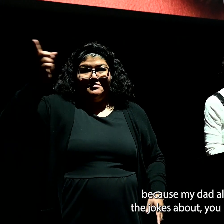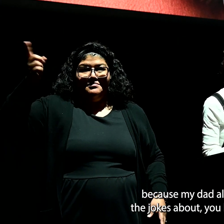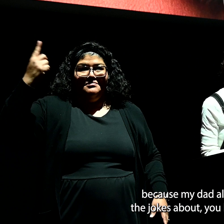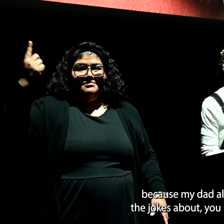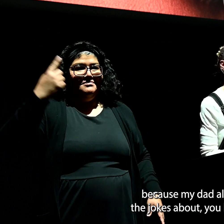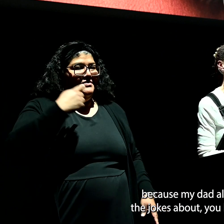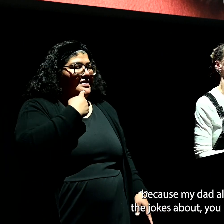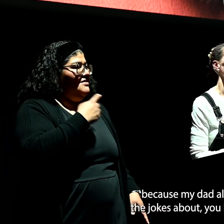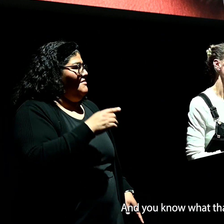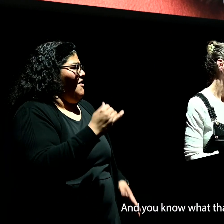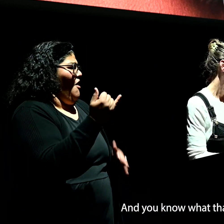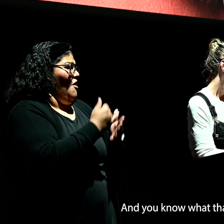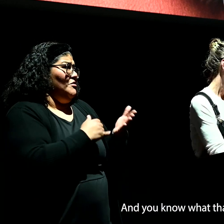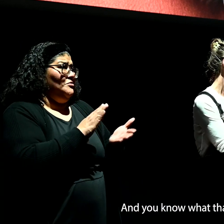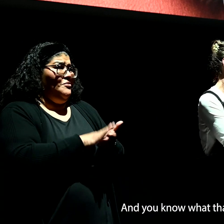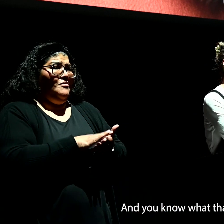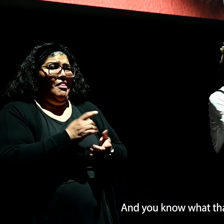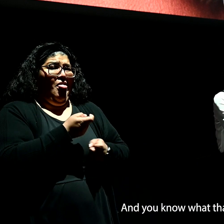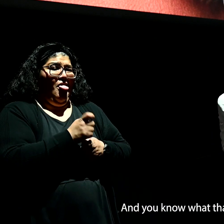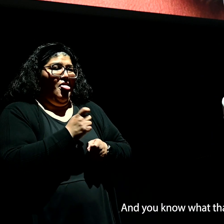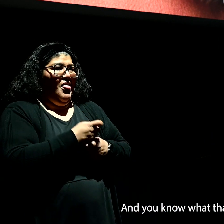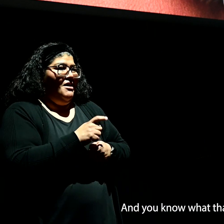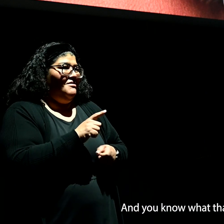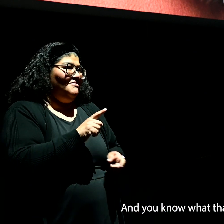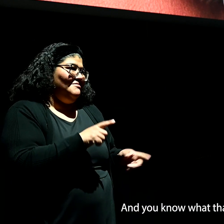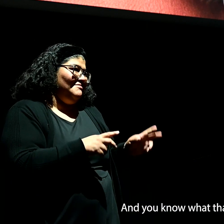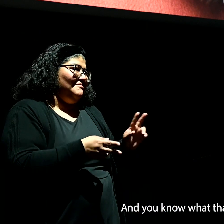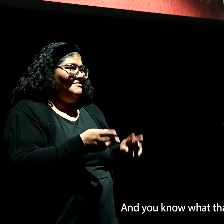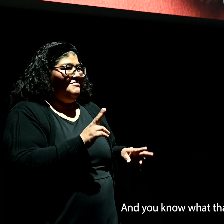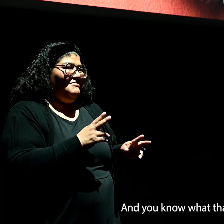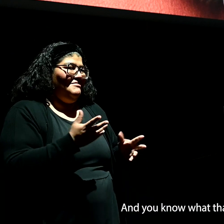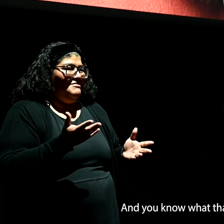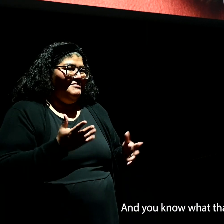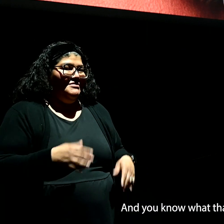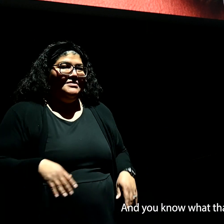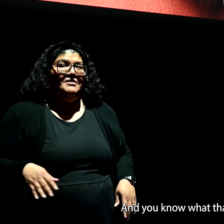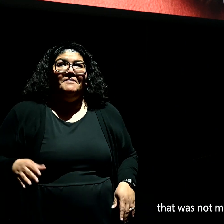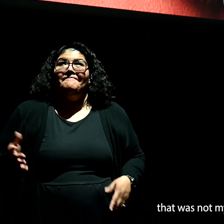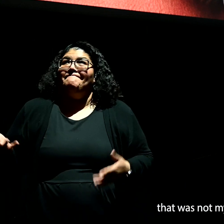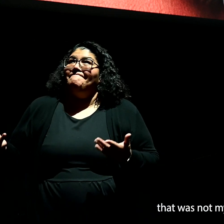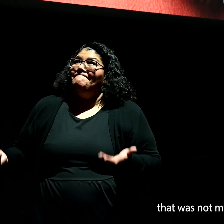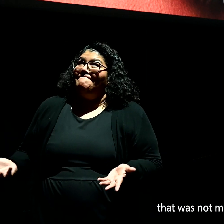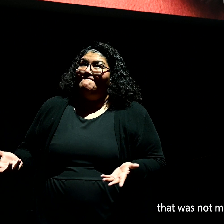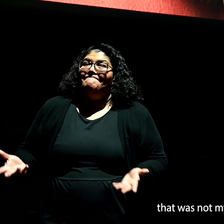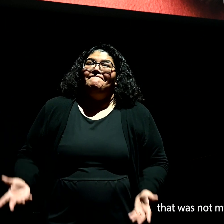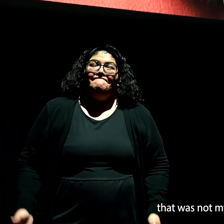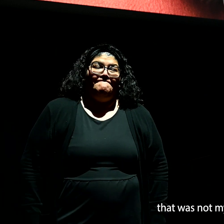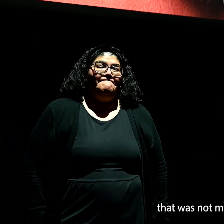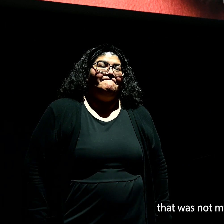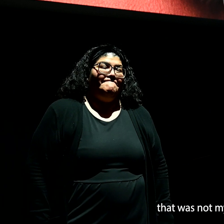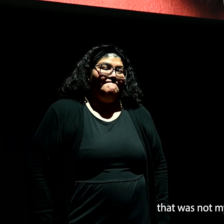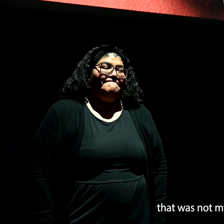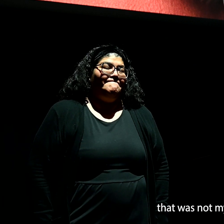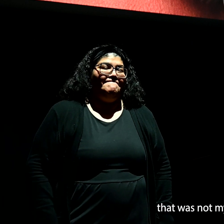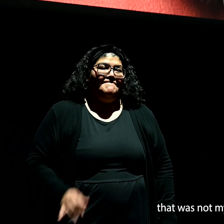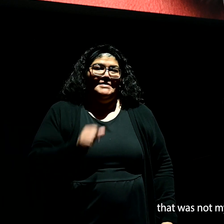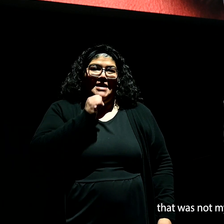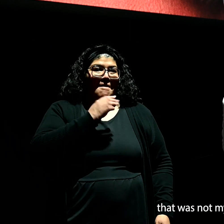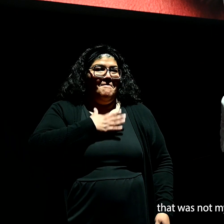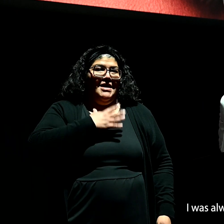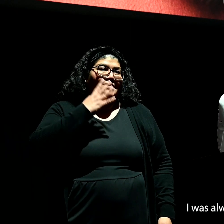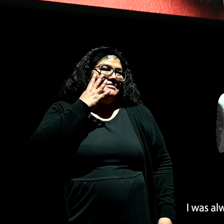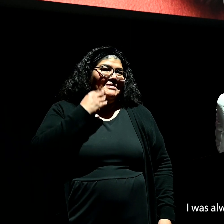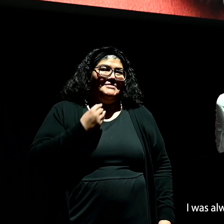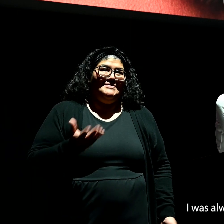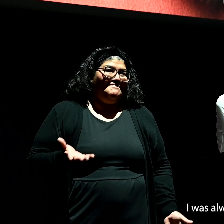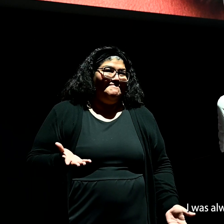about, art school and, what that could bring. And that was not my